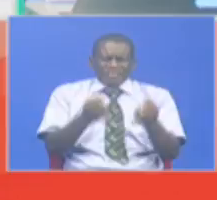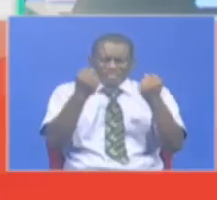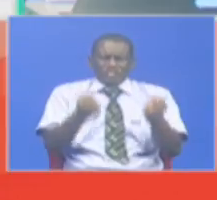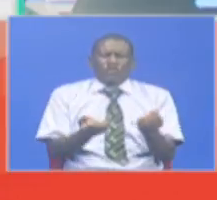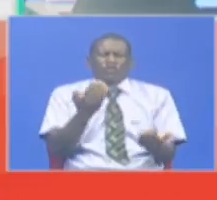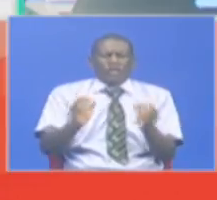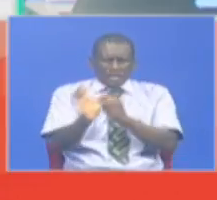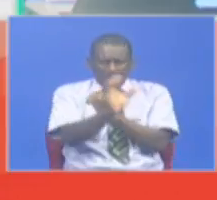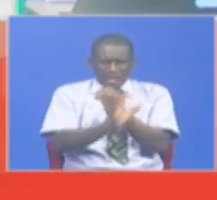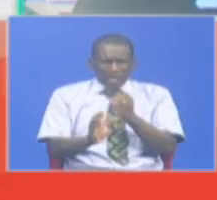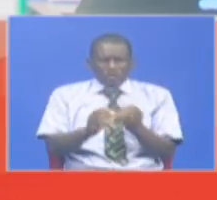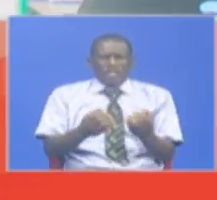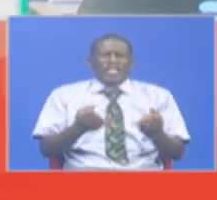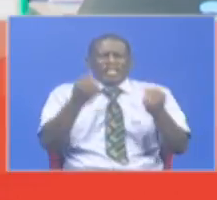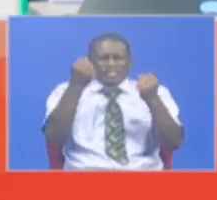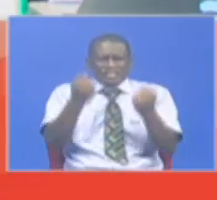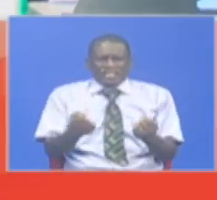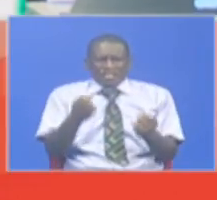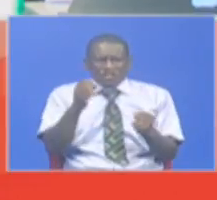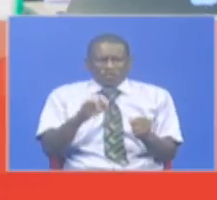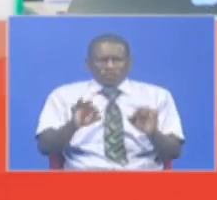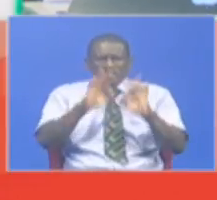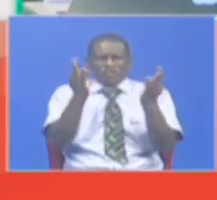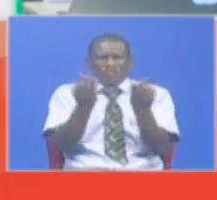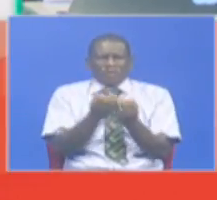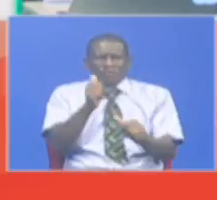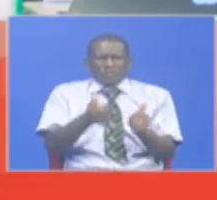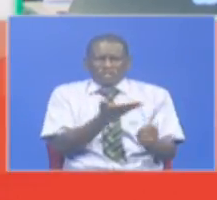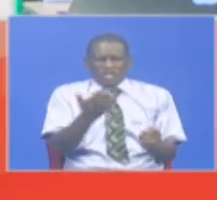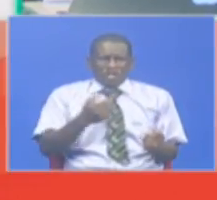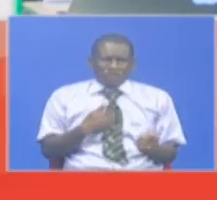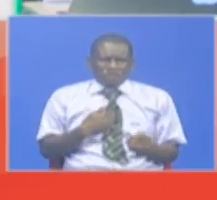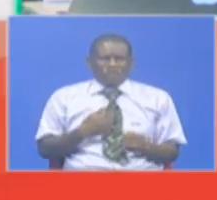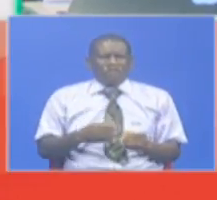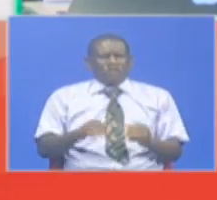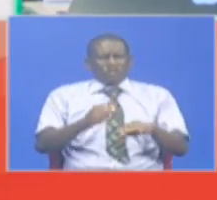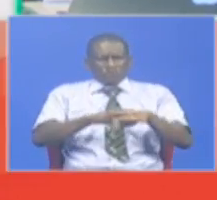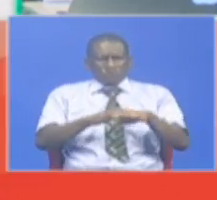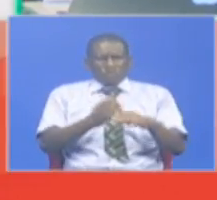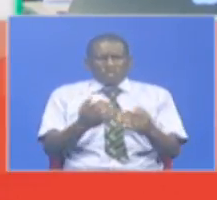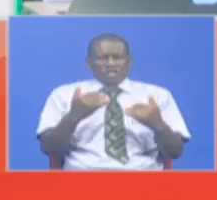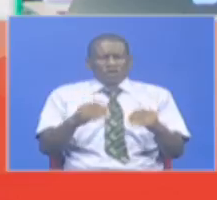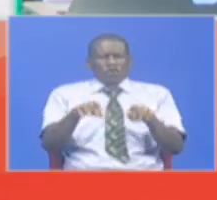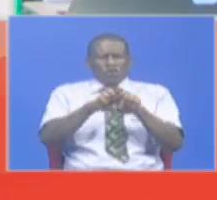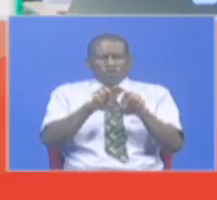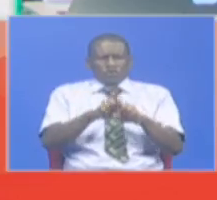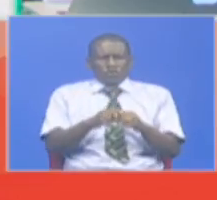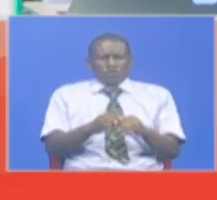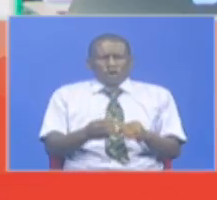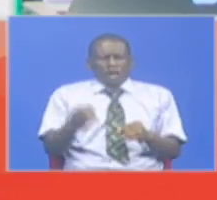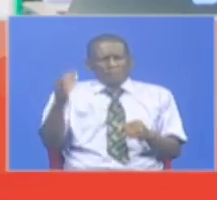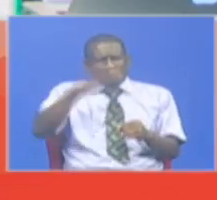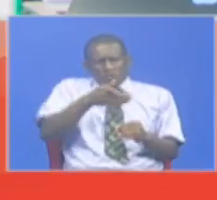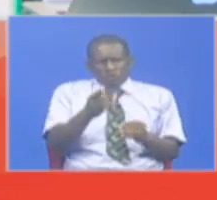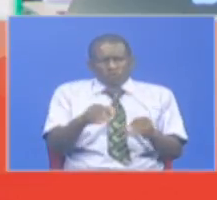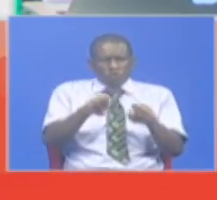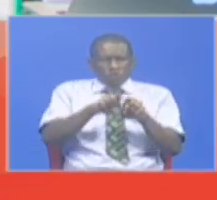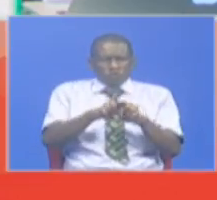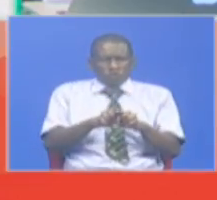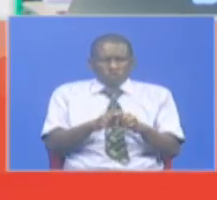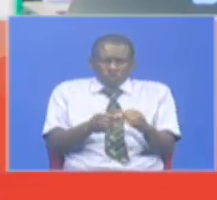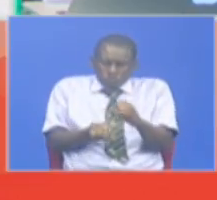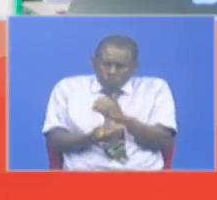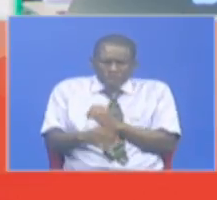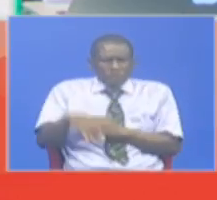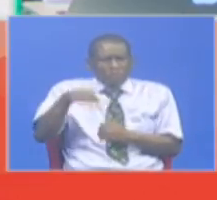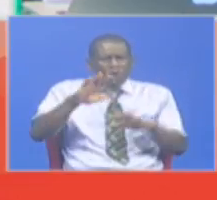country is the strength of the families that they have. Fair enough, fair enough. And of course, we shall be also getting back to you to just also drill deeper on